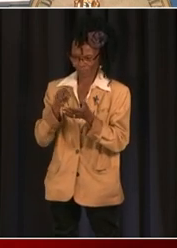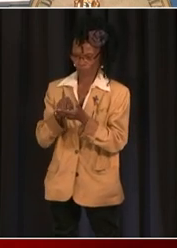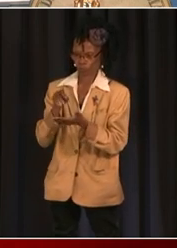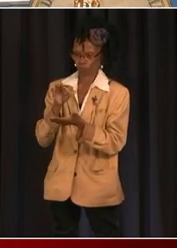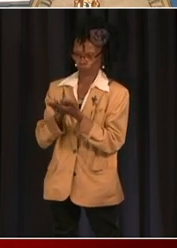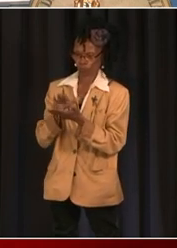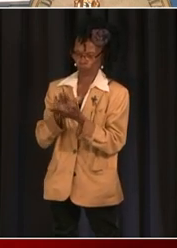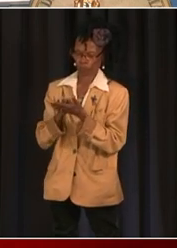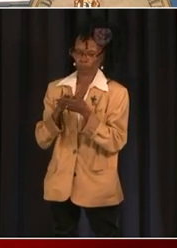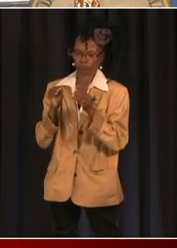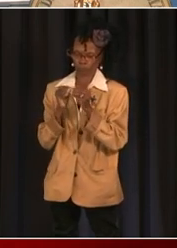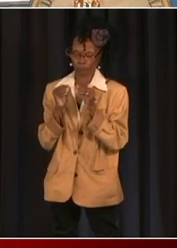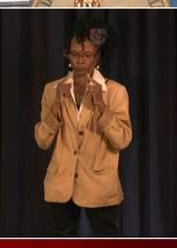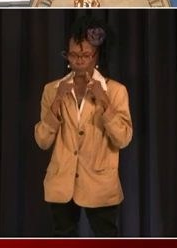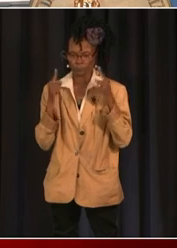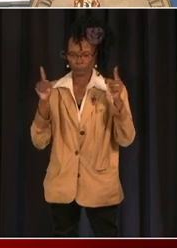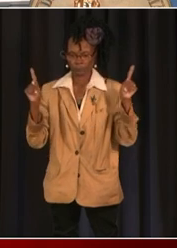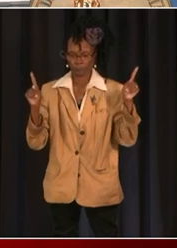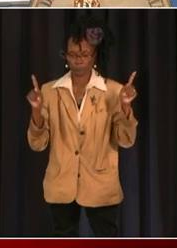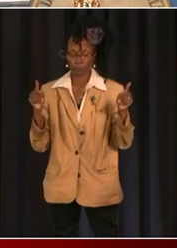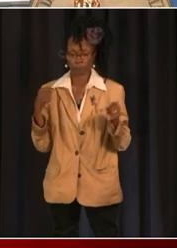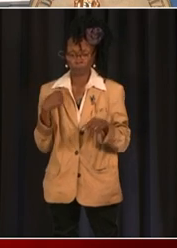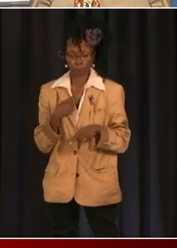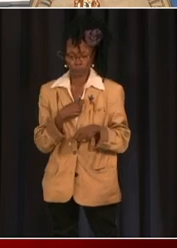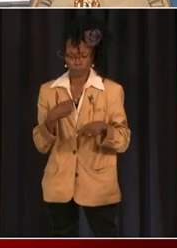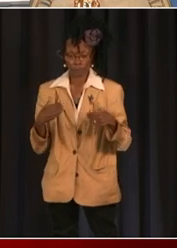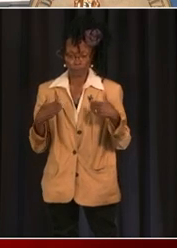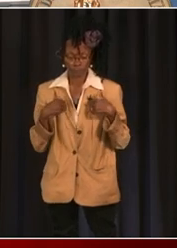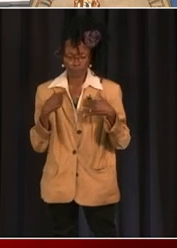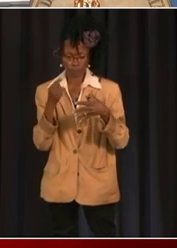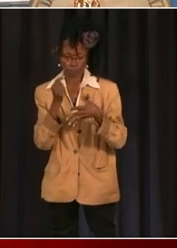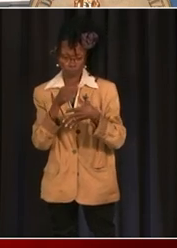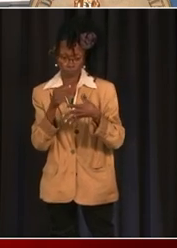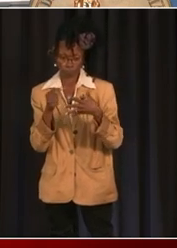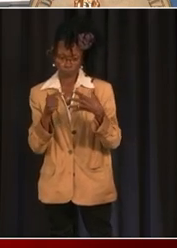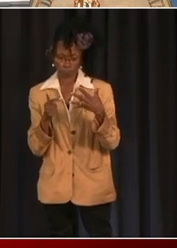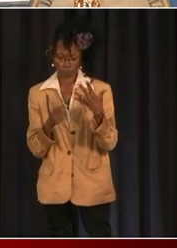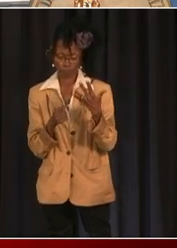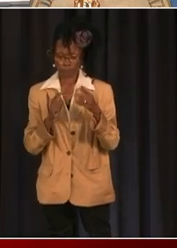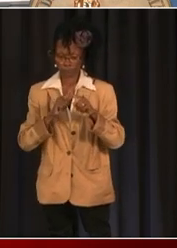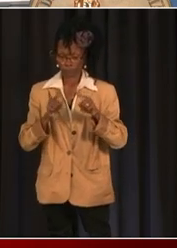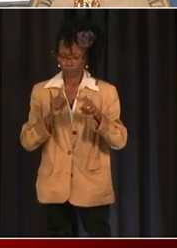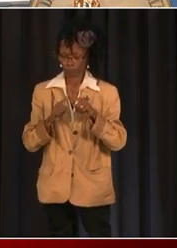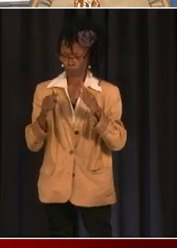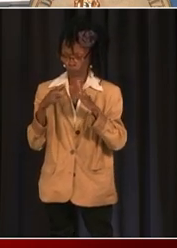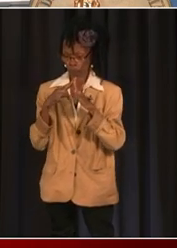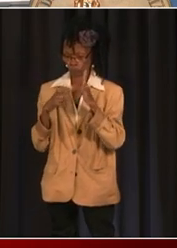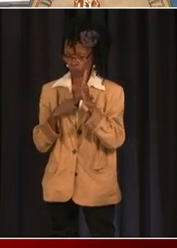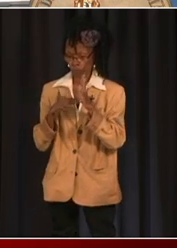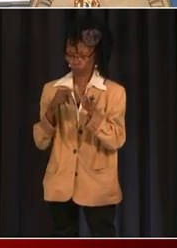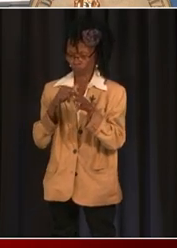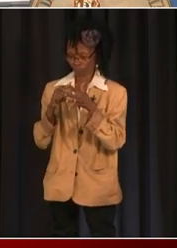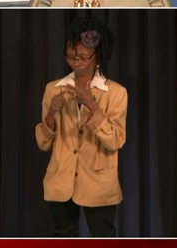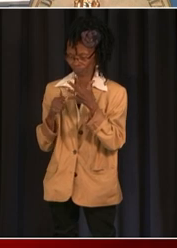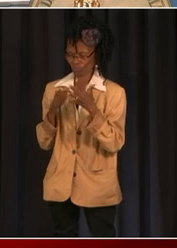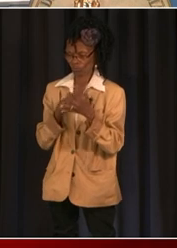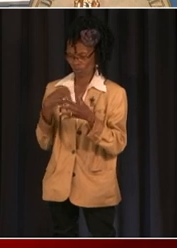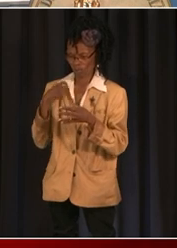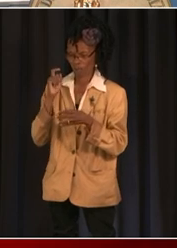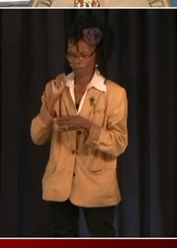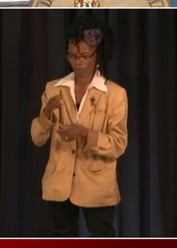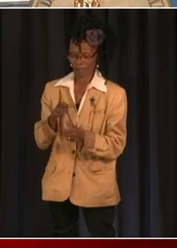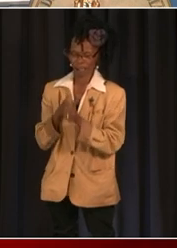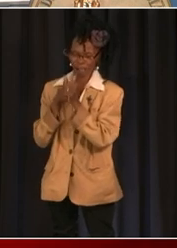We have prepared a robust series of layered protocols that we